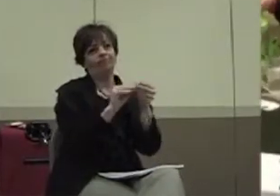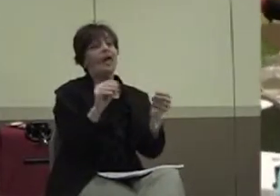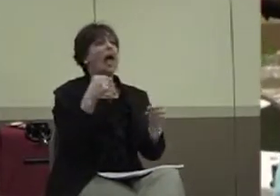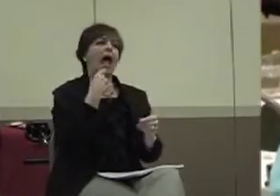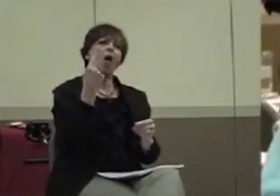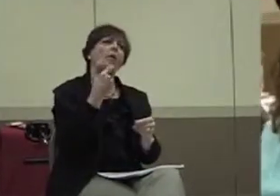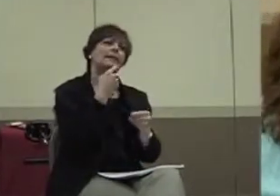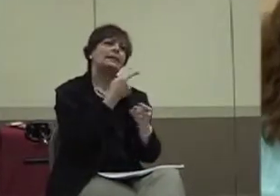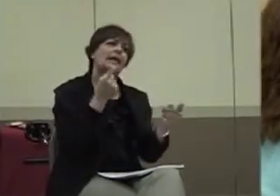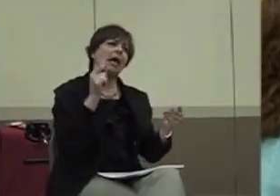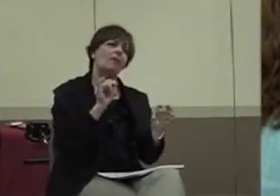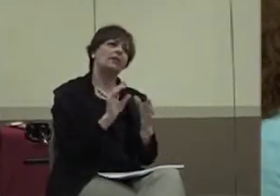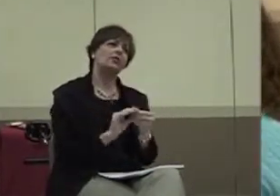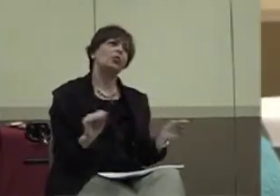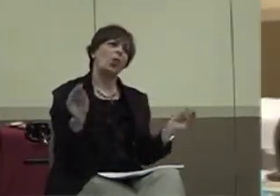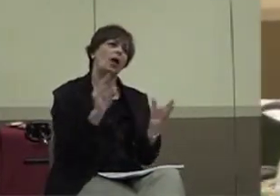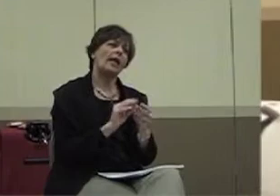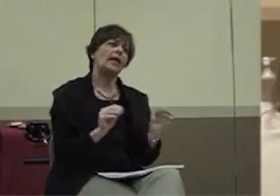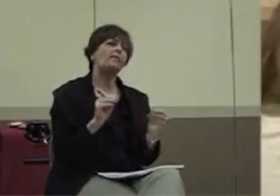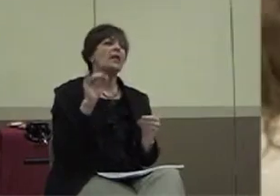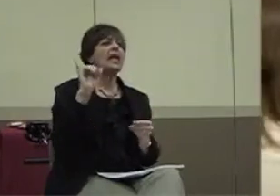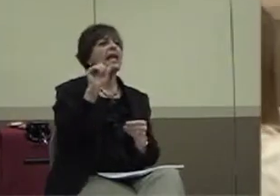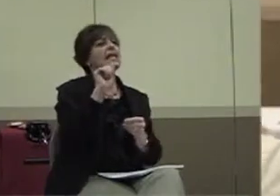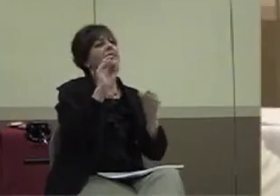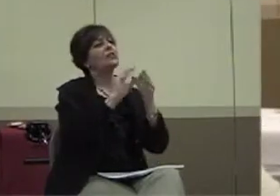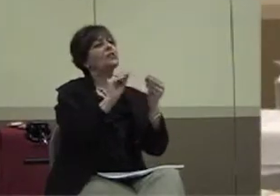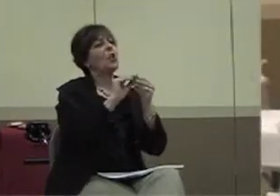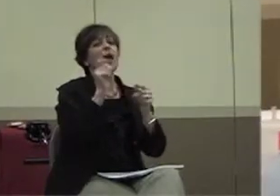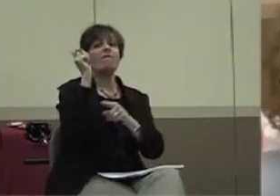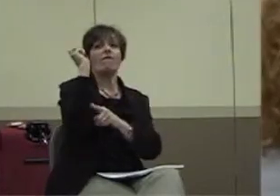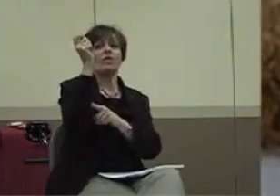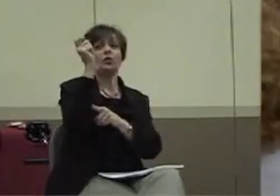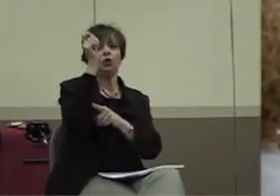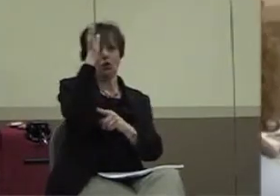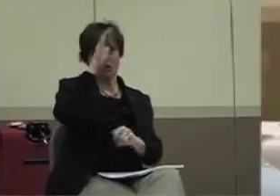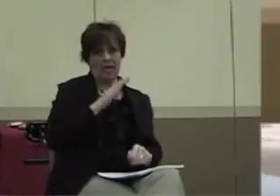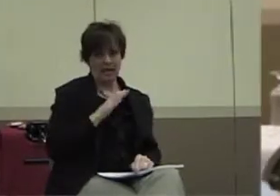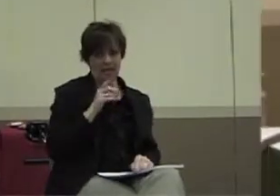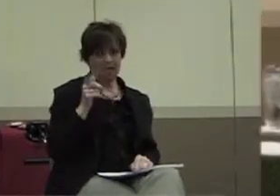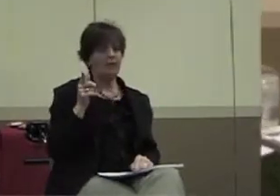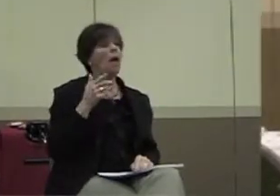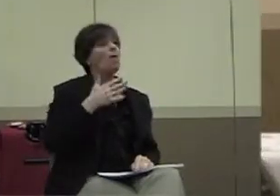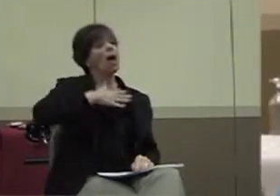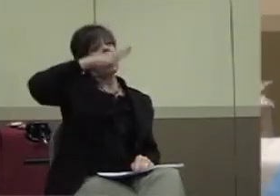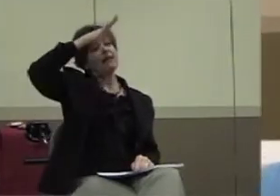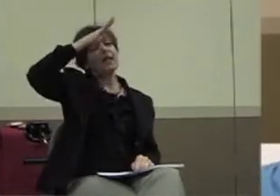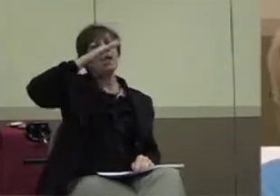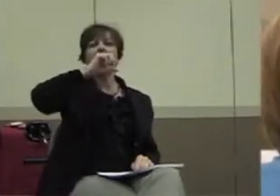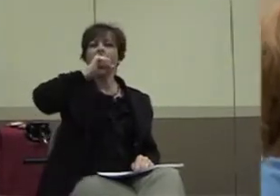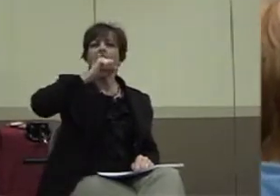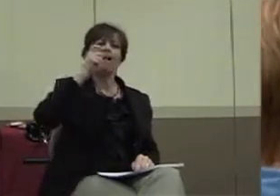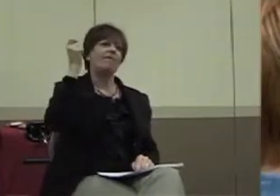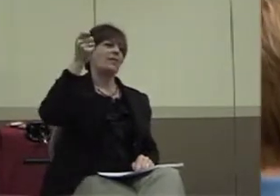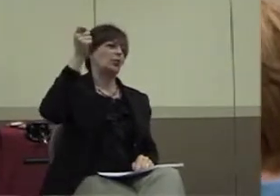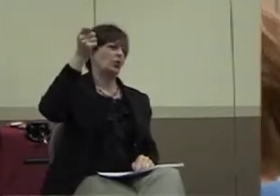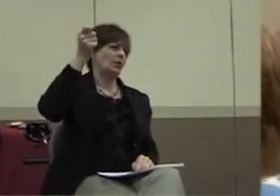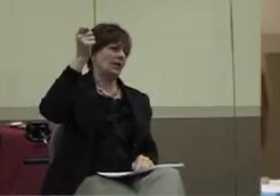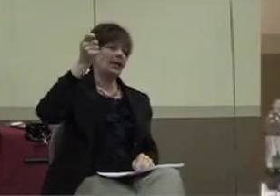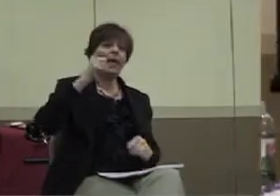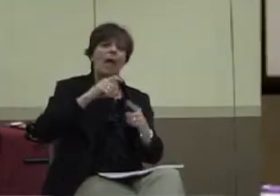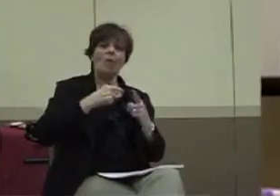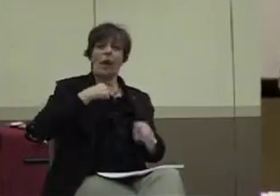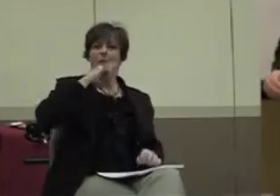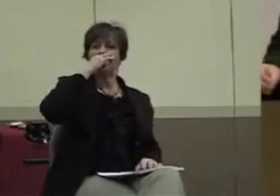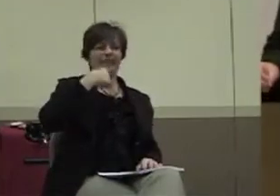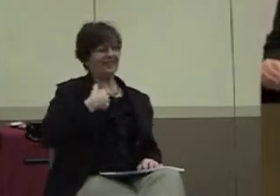I always tell this story. This is the story of a fisherman. Now, my dad loved to fish, and as a kid,